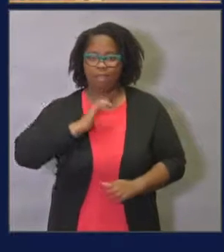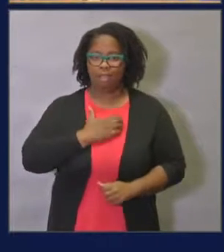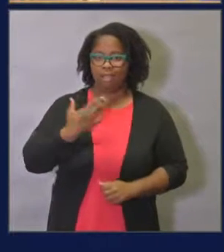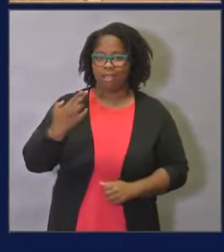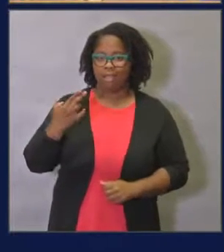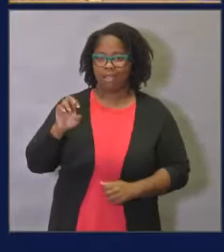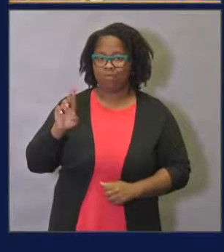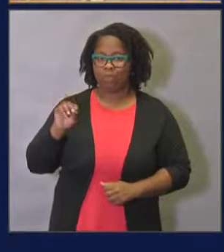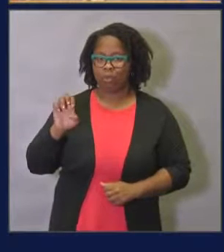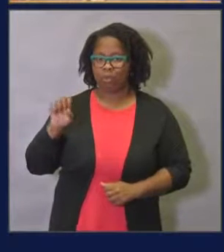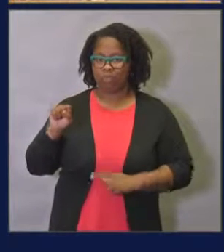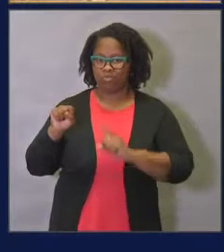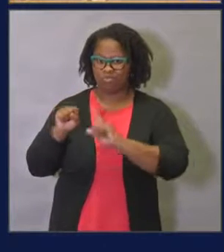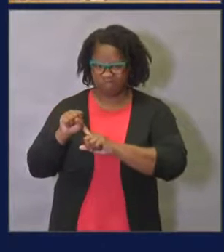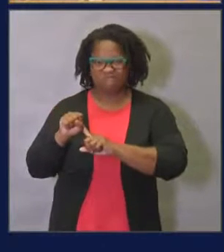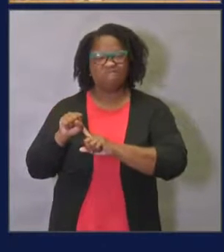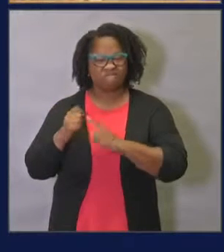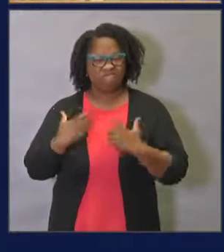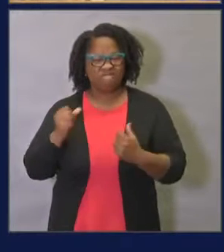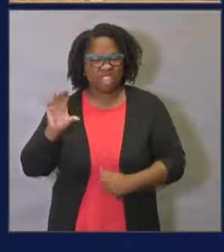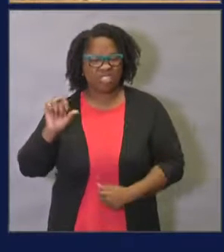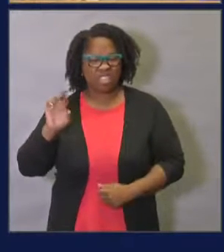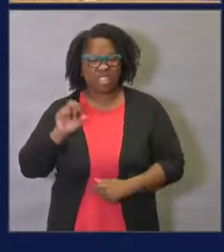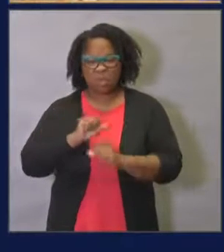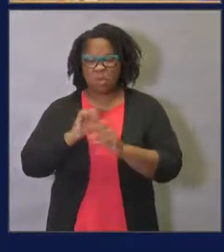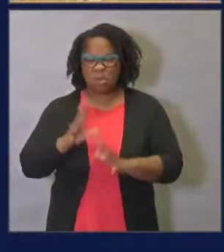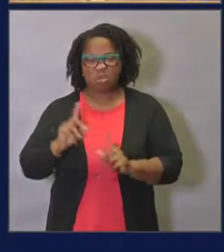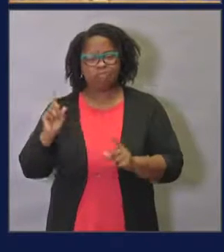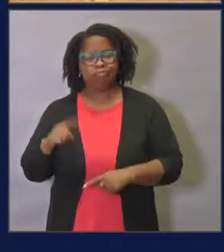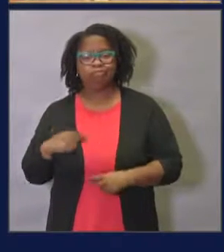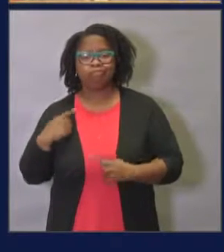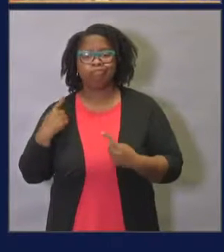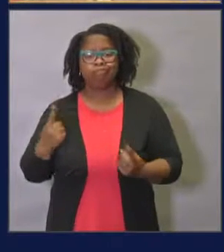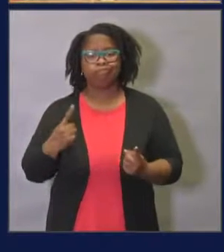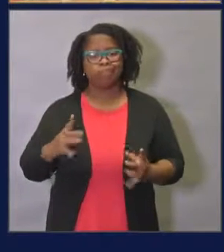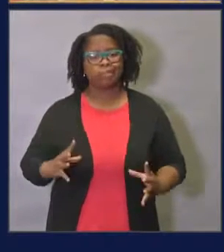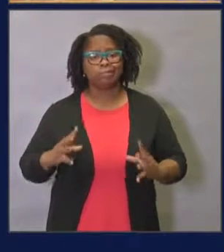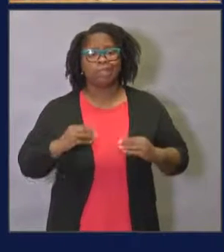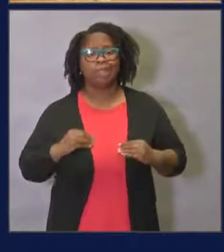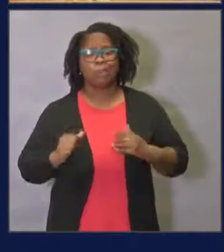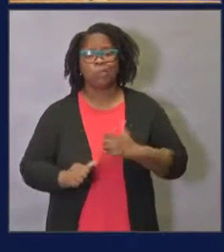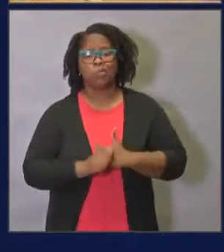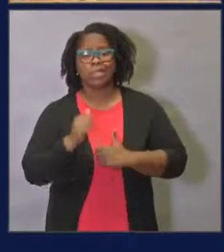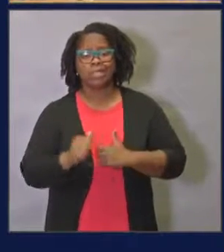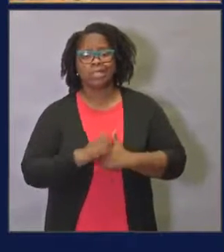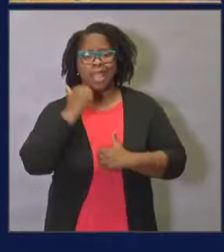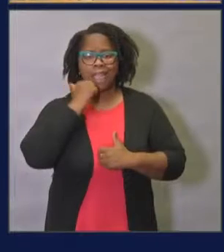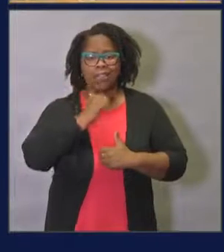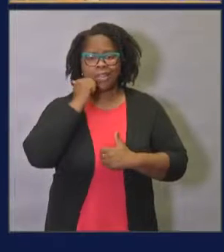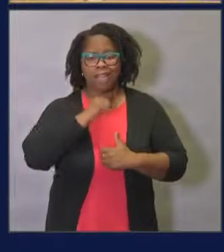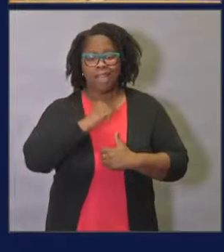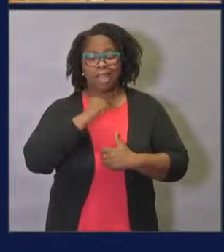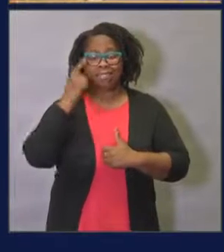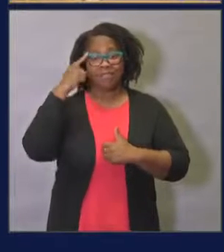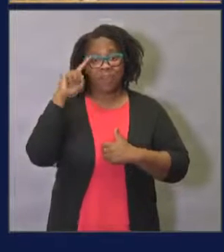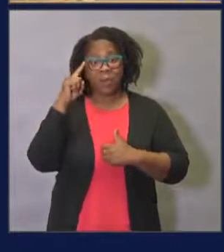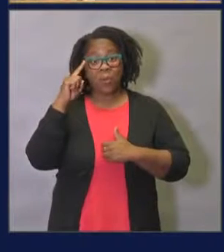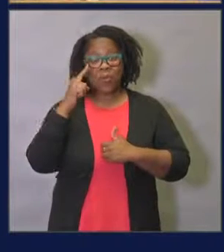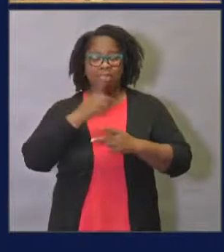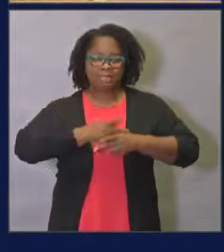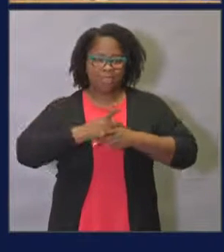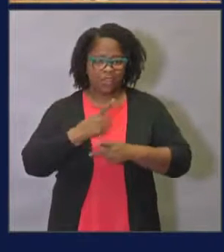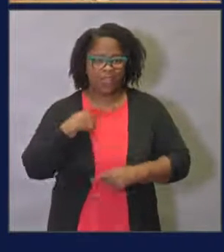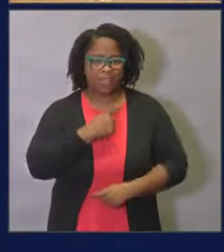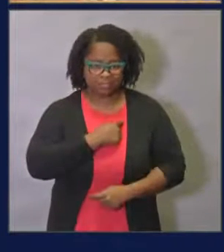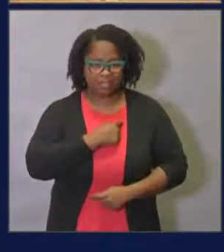the frontline healthcare workers who have been putting themselves at risk each day to care for all of us. A second